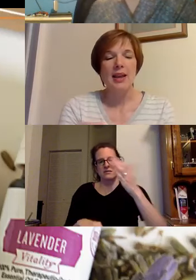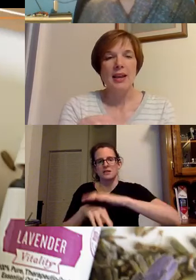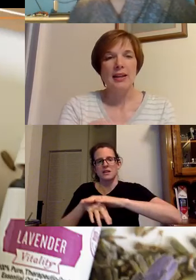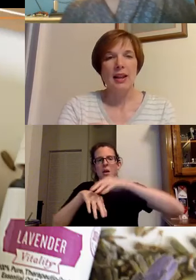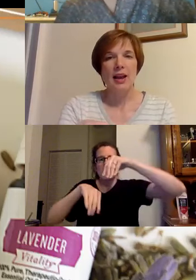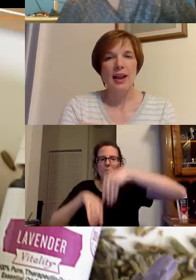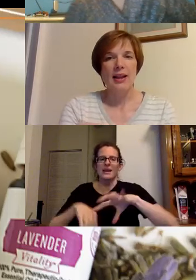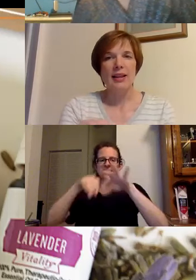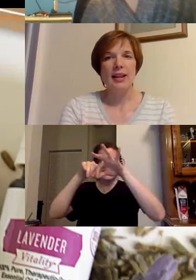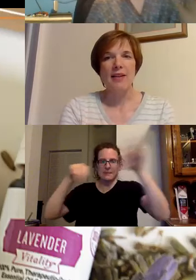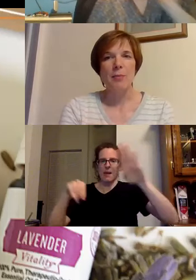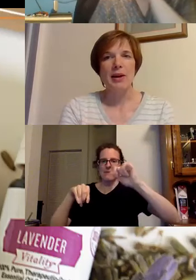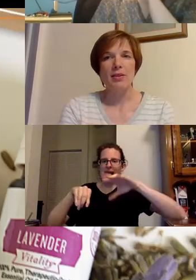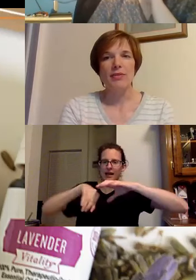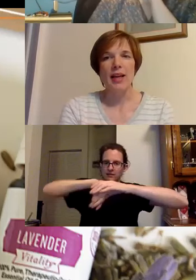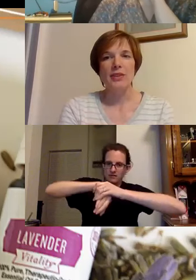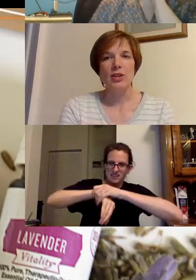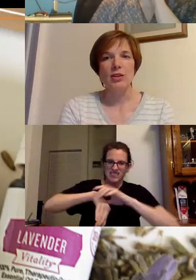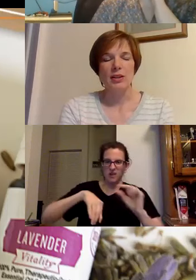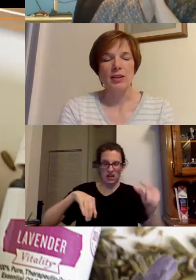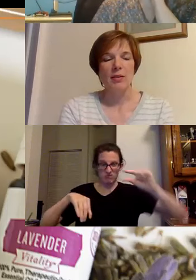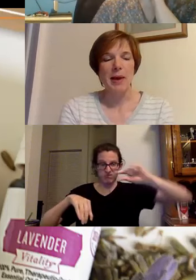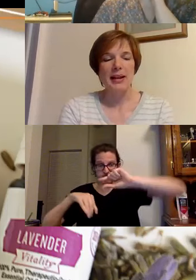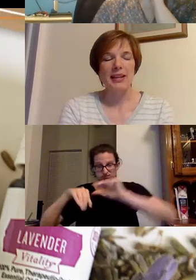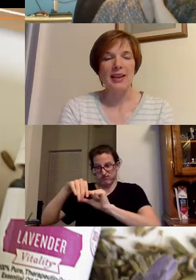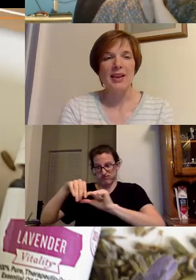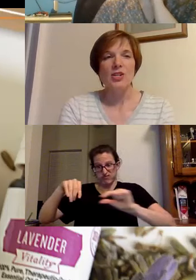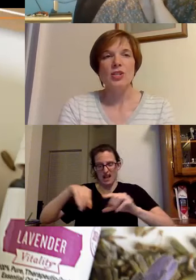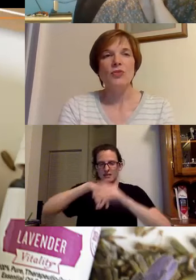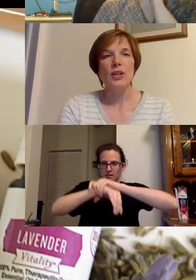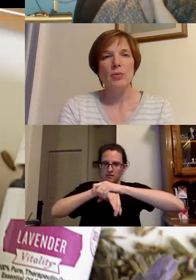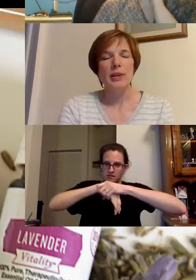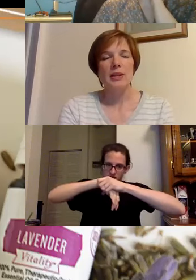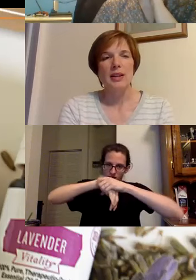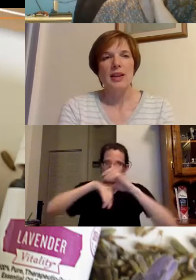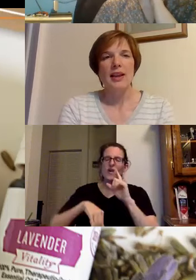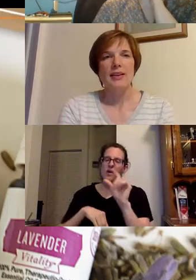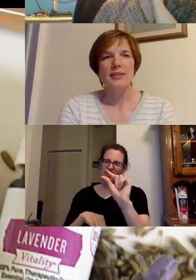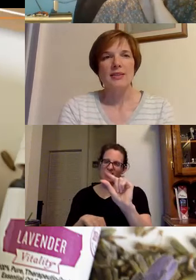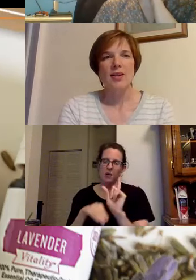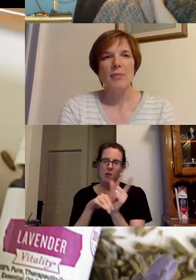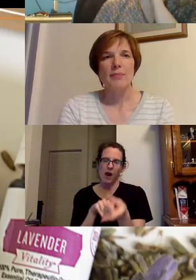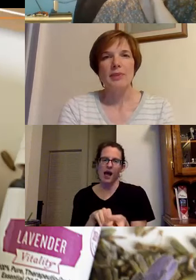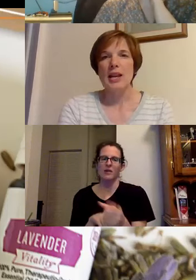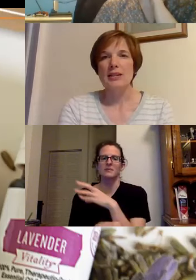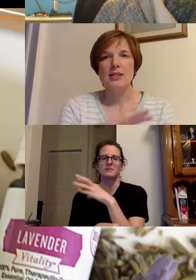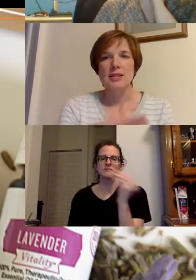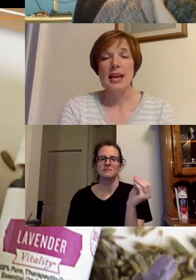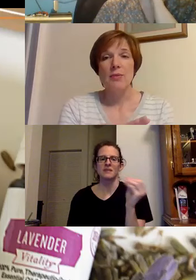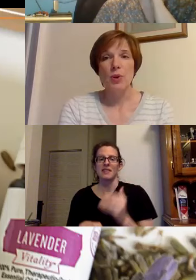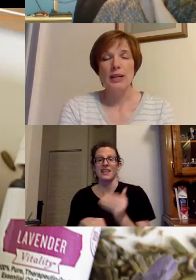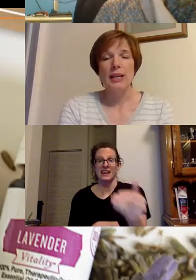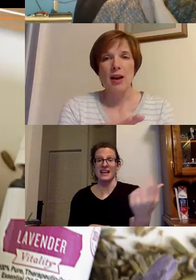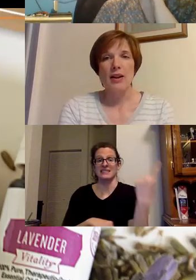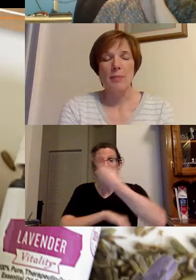baggie. And I had like half a bottle of lavender in a baggie just for a little bit. And the next